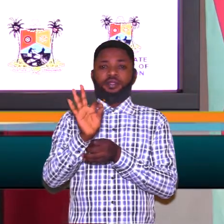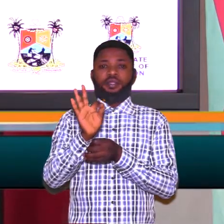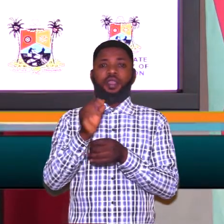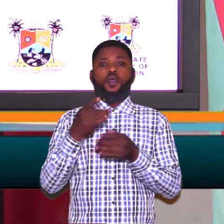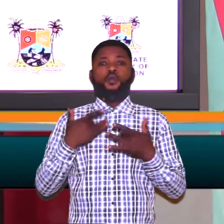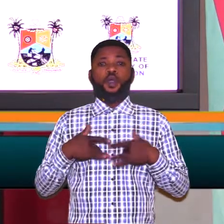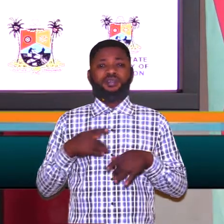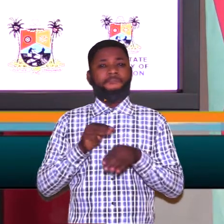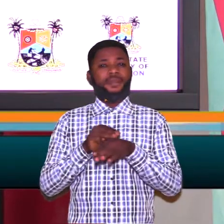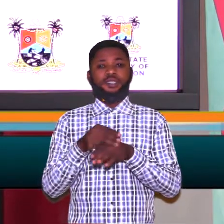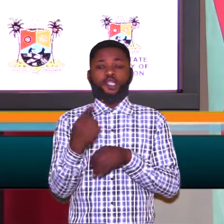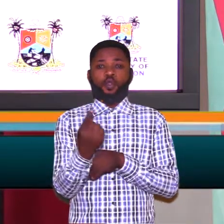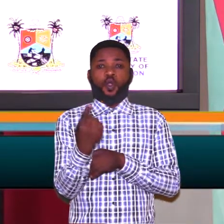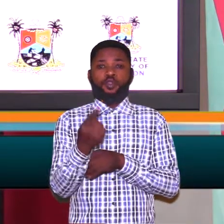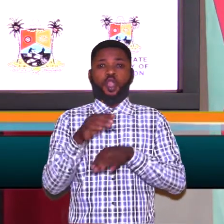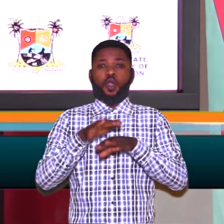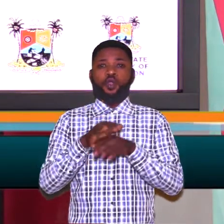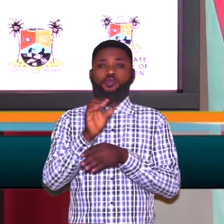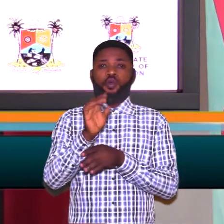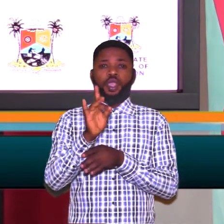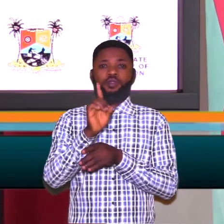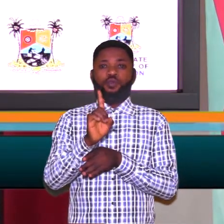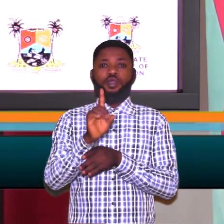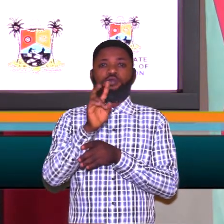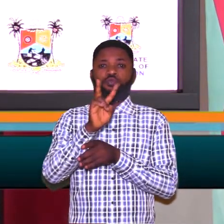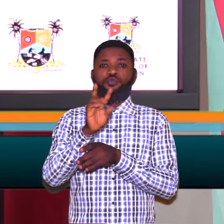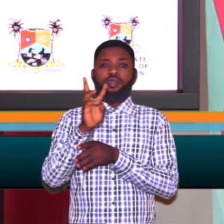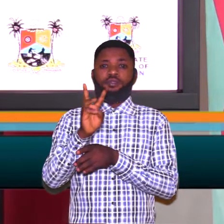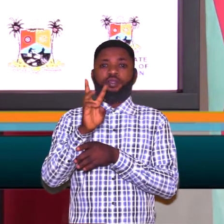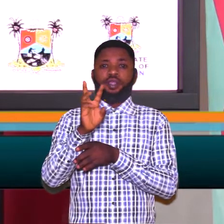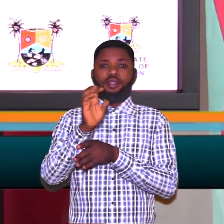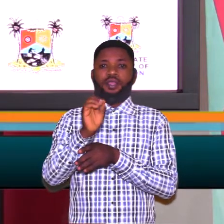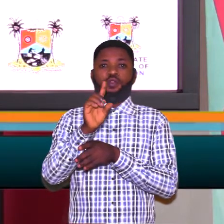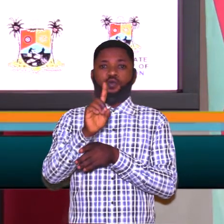081-26601-889. Yes, WhatsApp messages only on